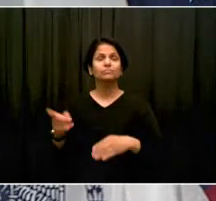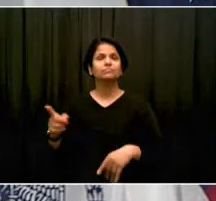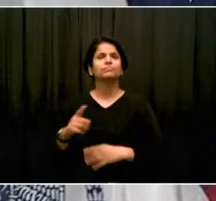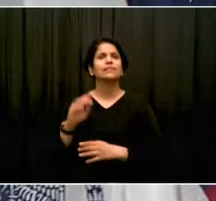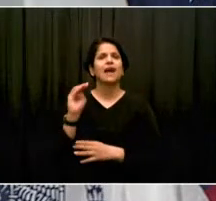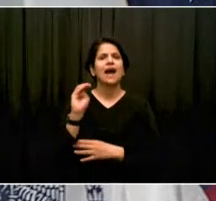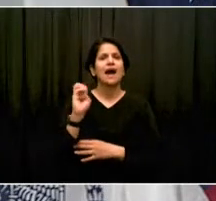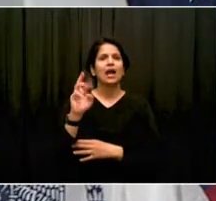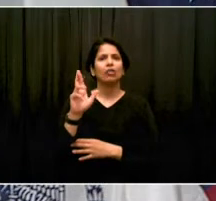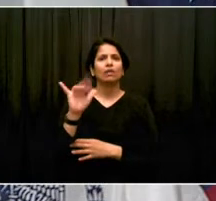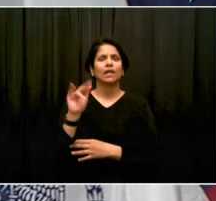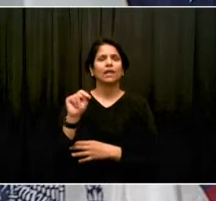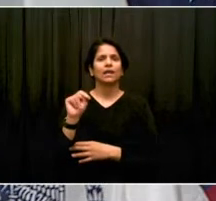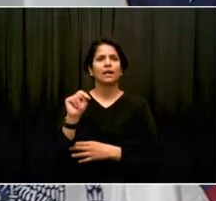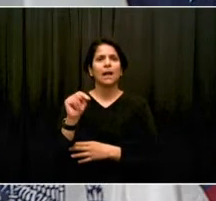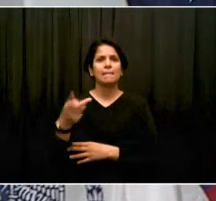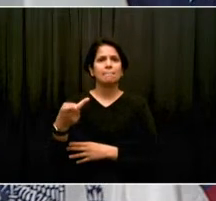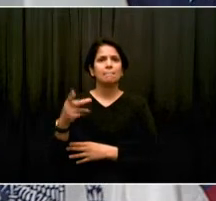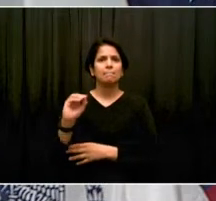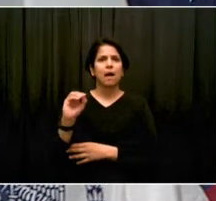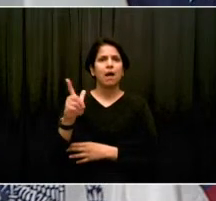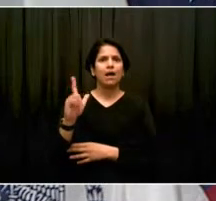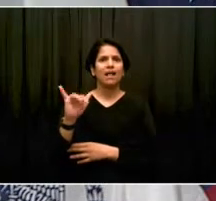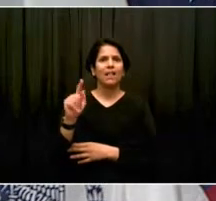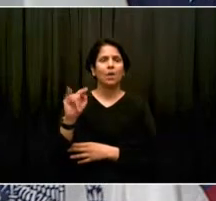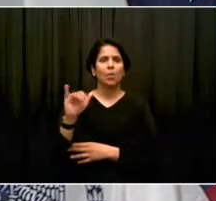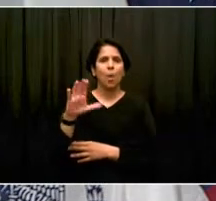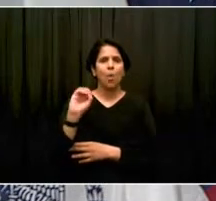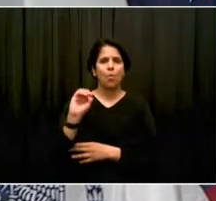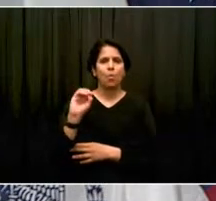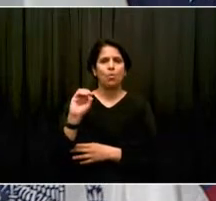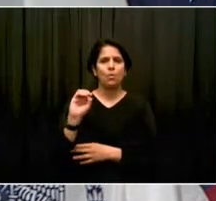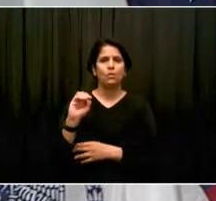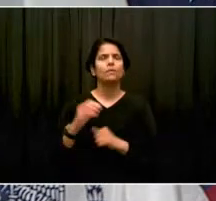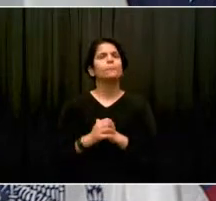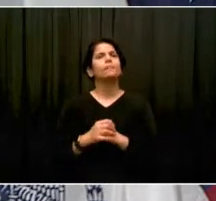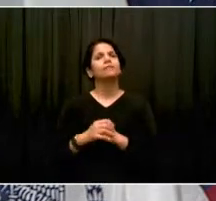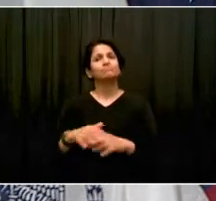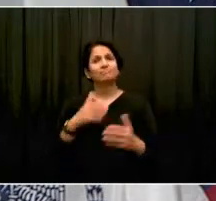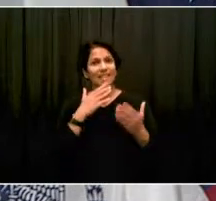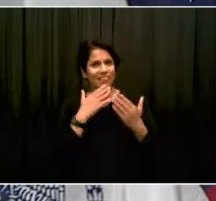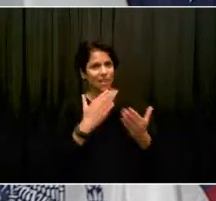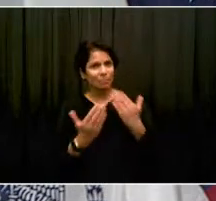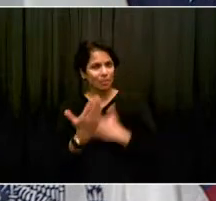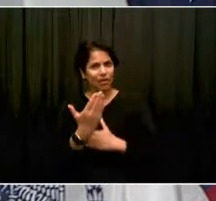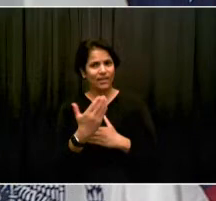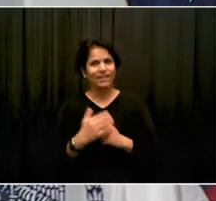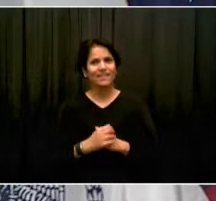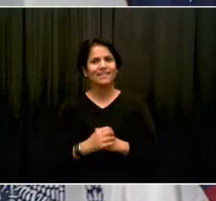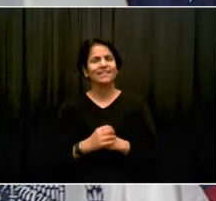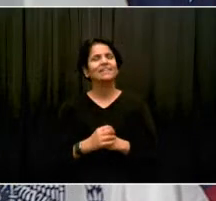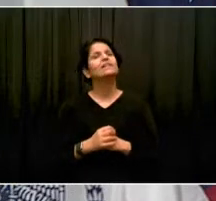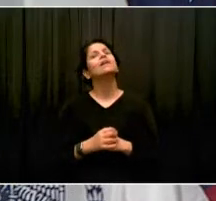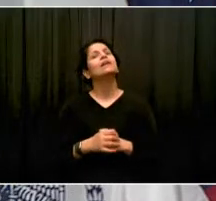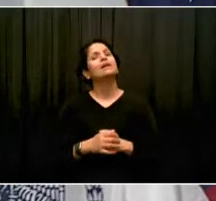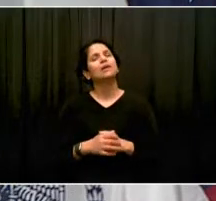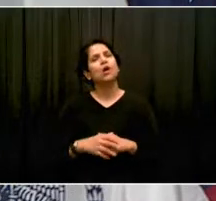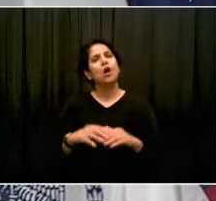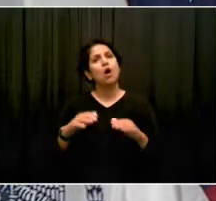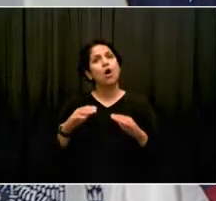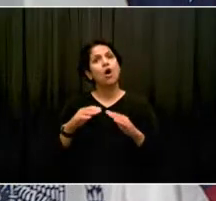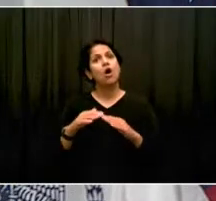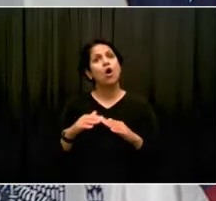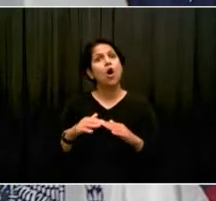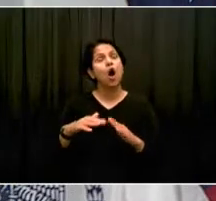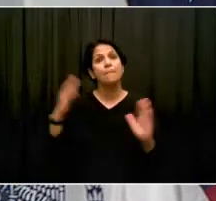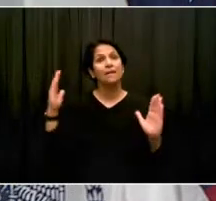Mr. Mayor, thanks for taking my question. You made a couple of references with this reopening plan to, some people are still going to want to be